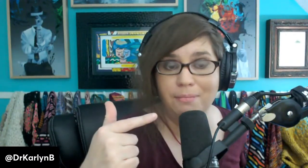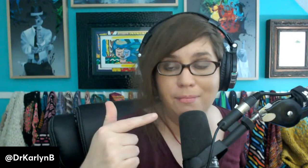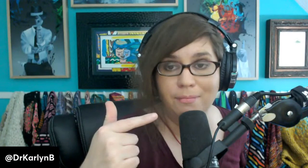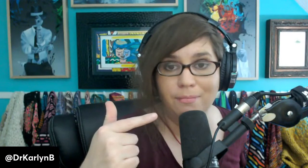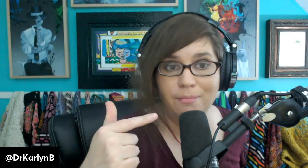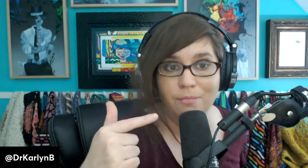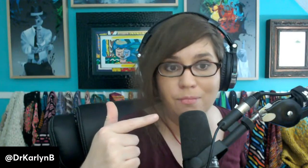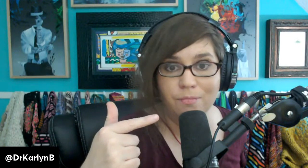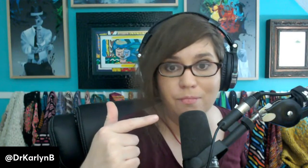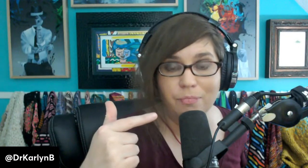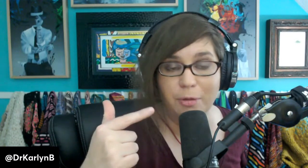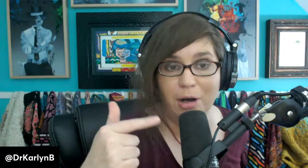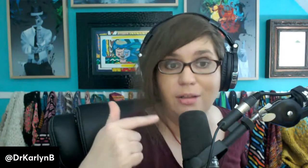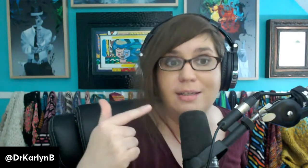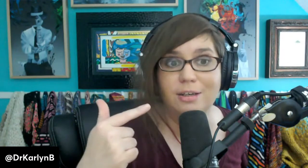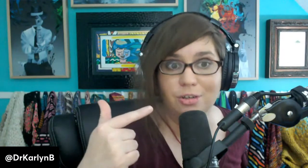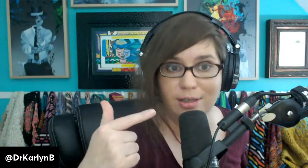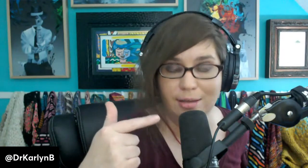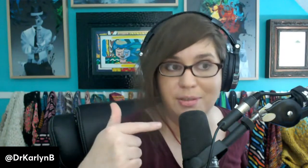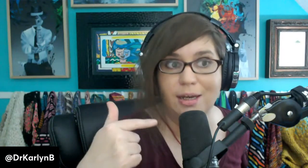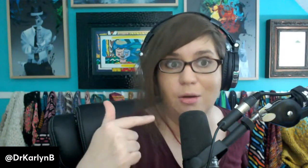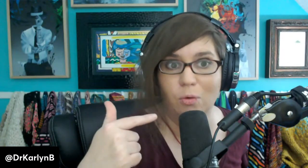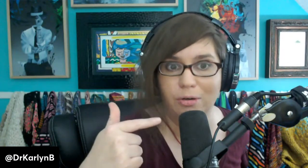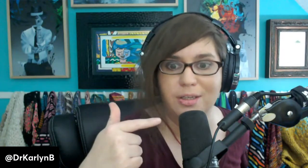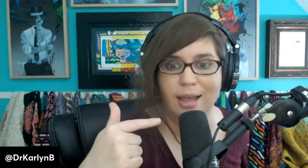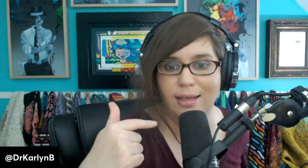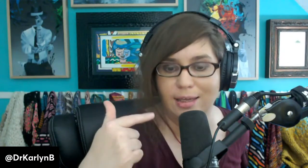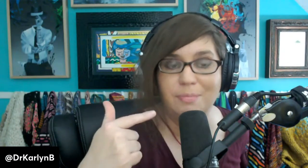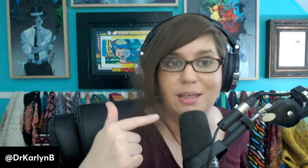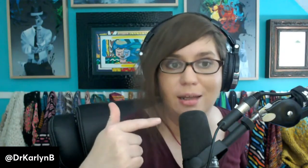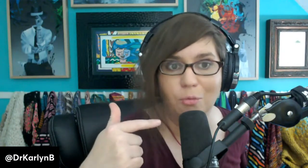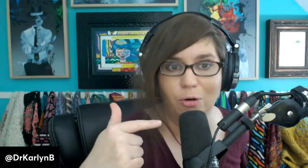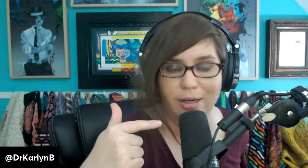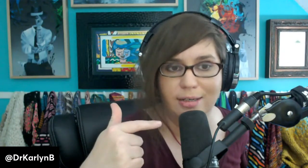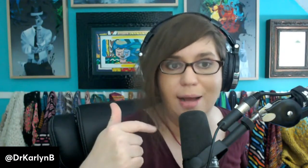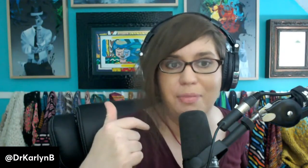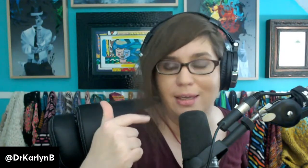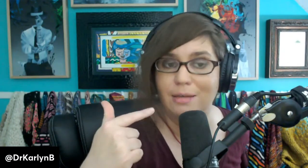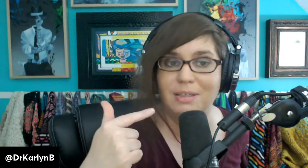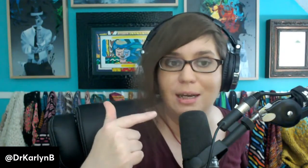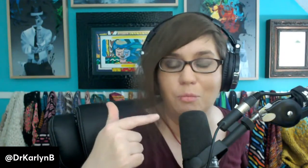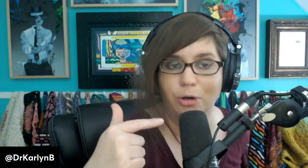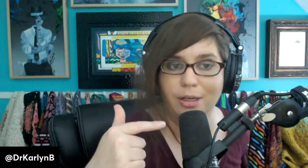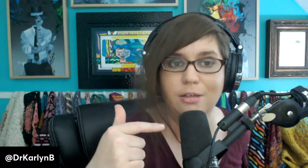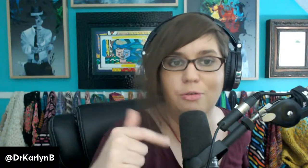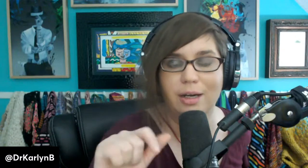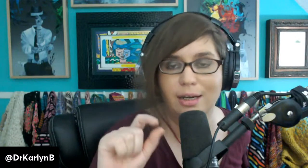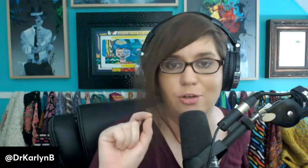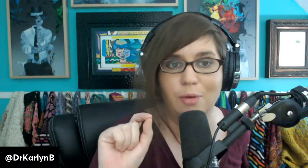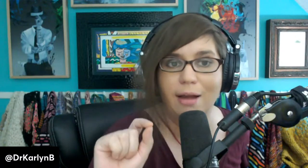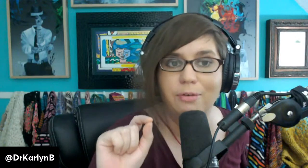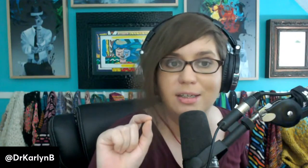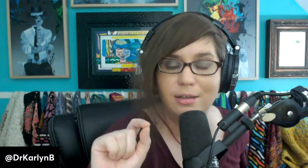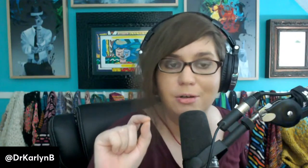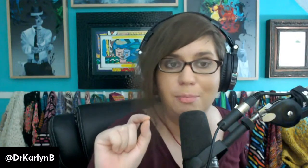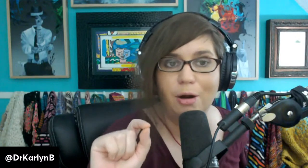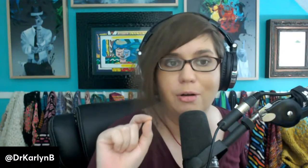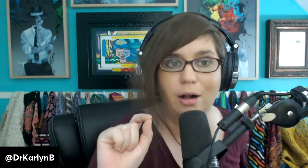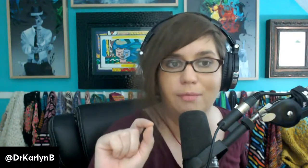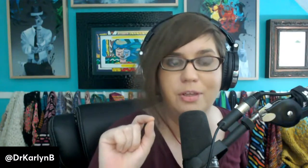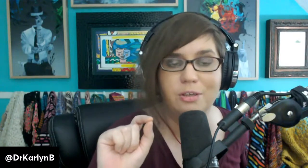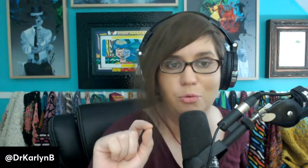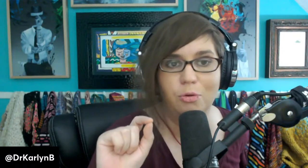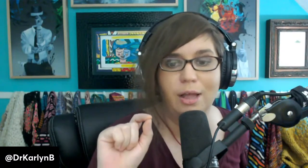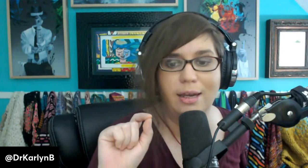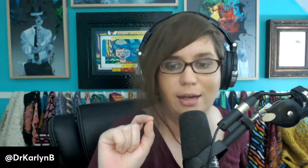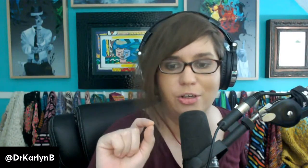meantime, the policy just keeps getting worse and keeps getting more in depth and keeps getting more integrated into every single part